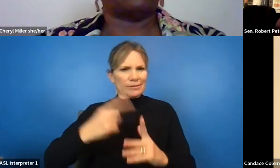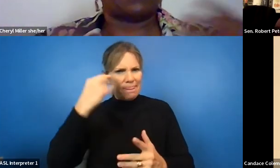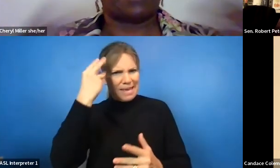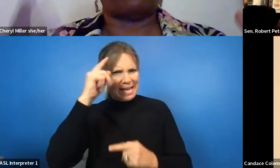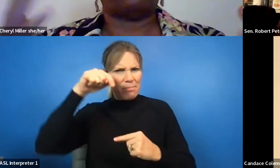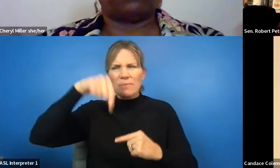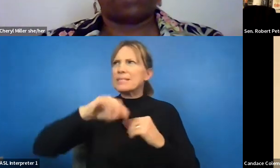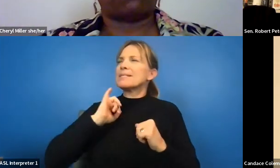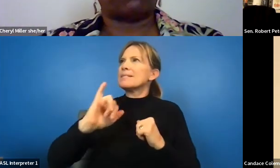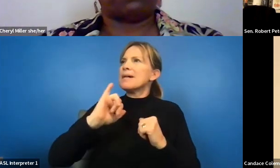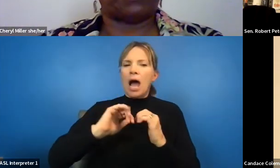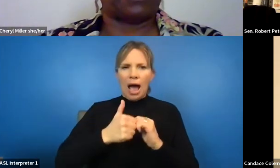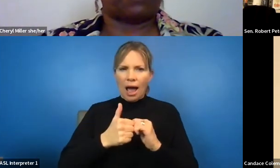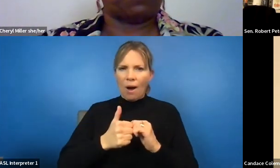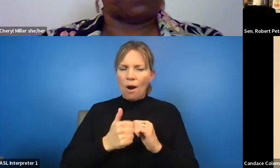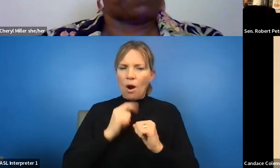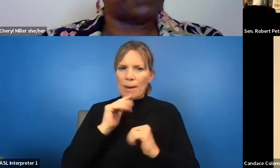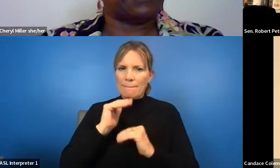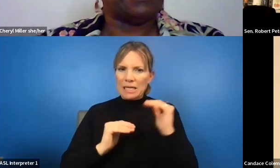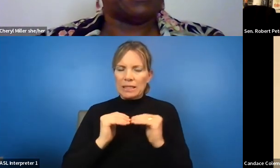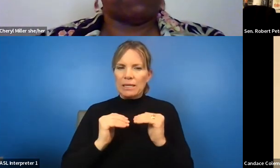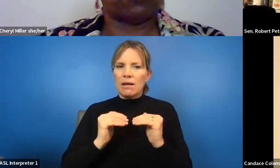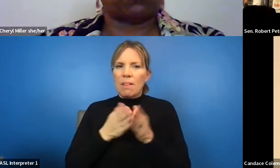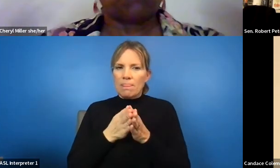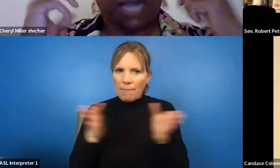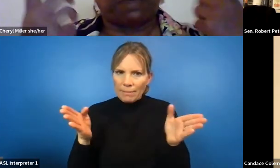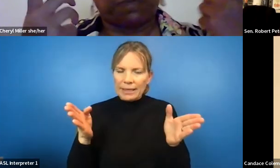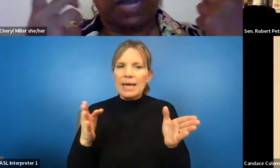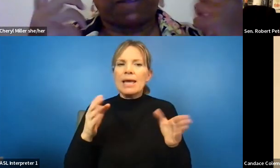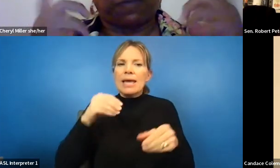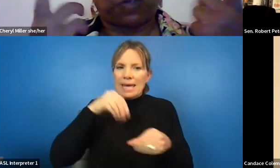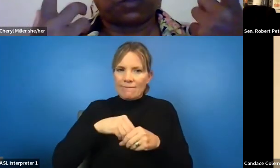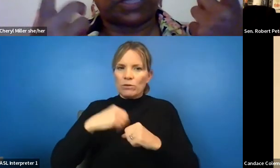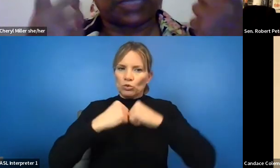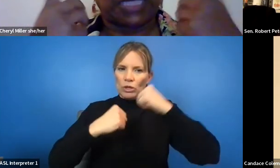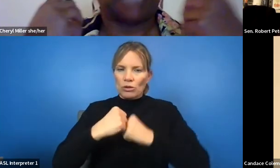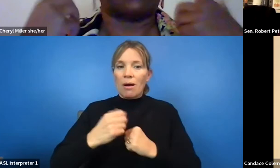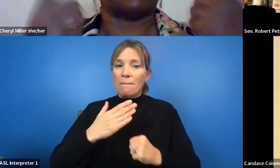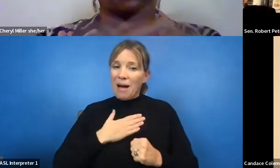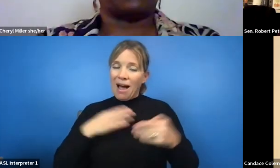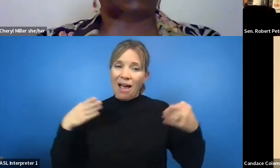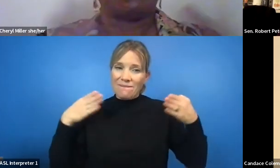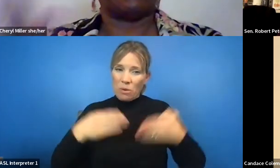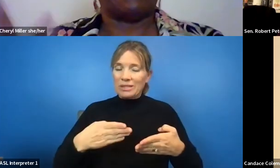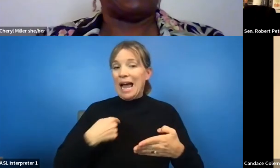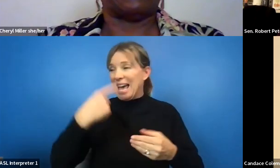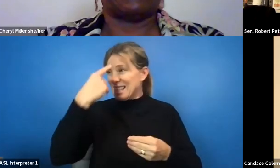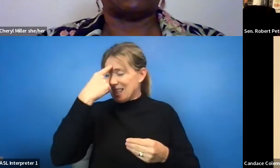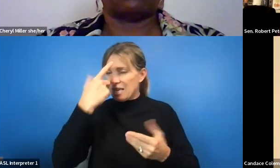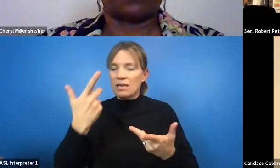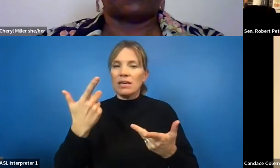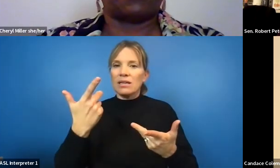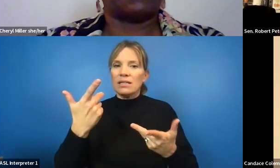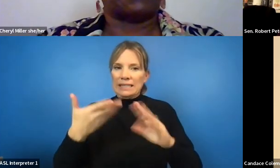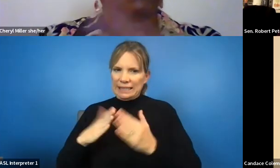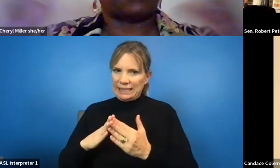is how are we building up the public infrastructure. My focus in thinking on it is in the city,